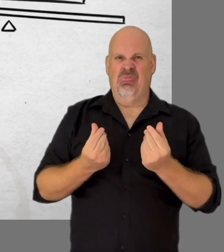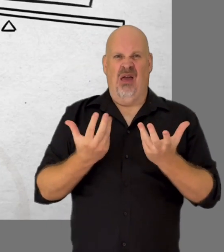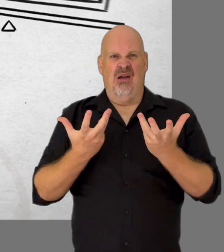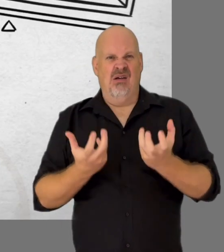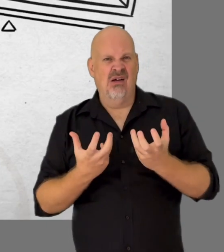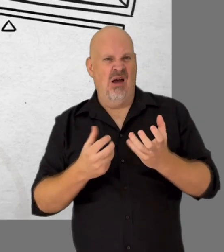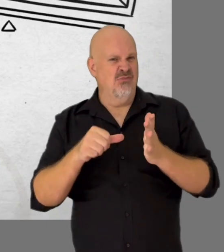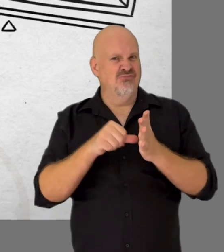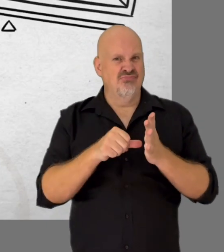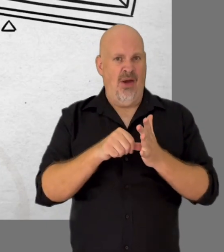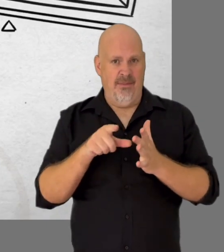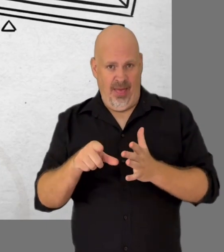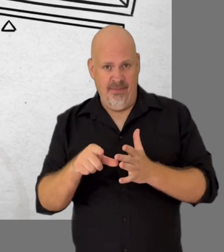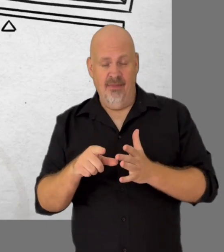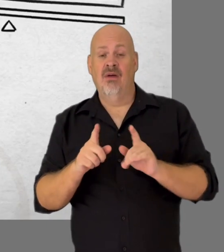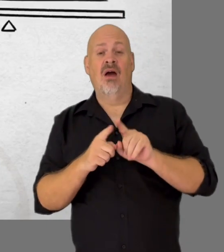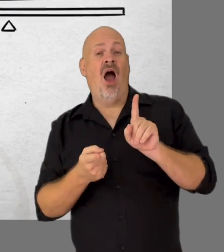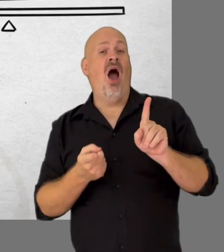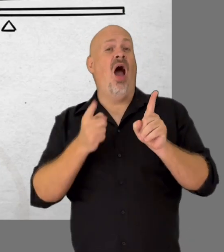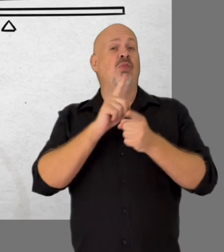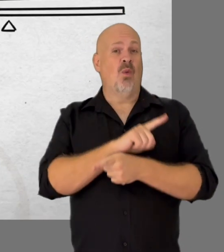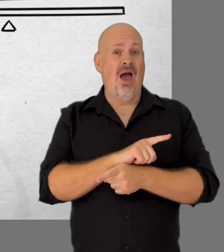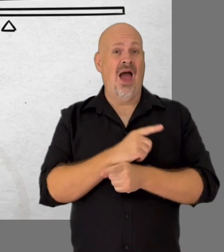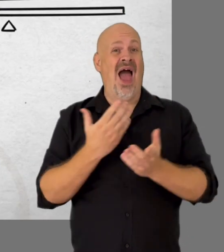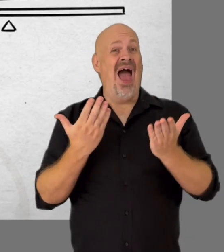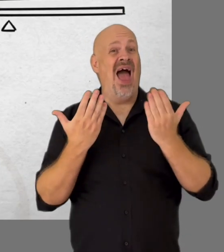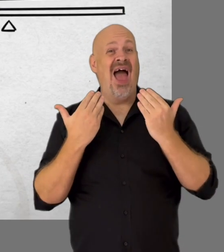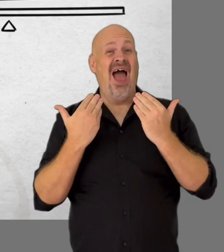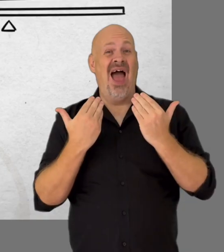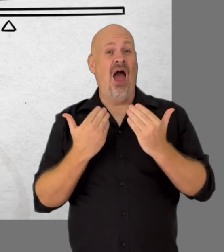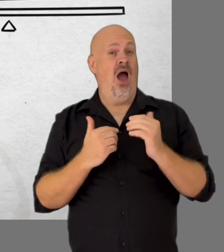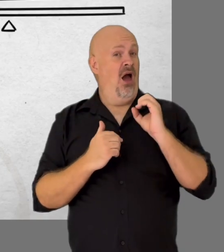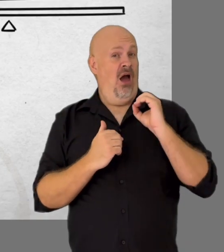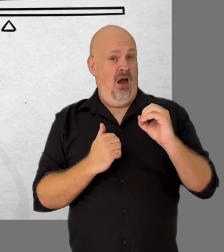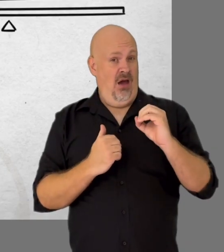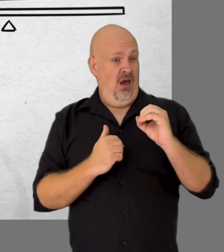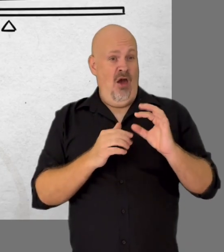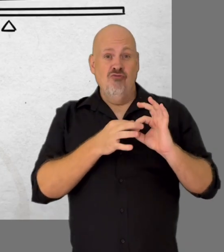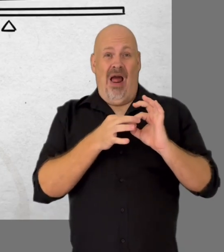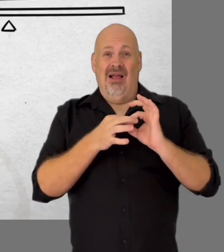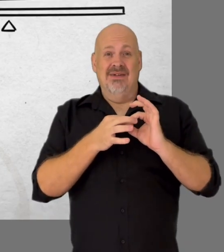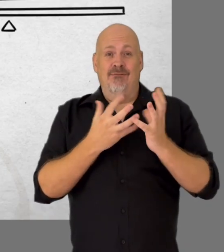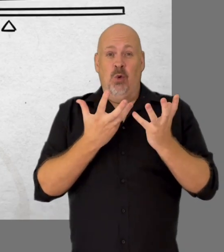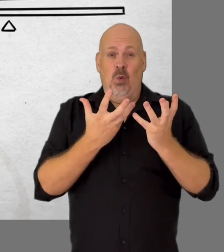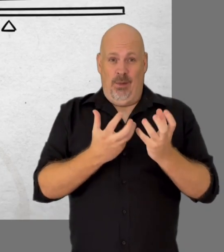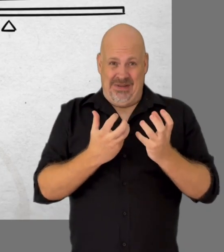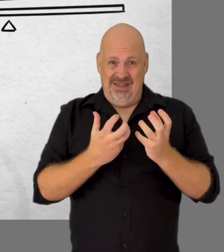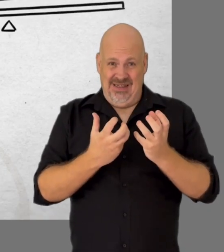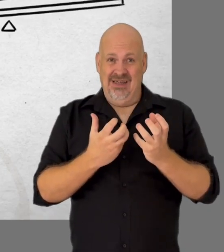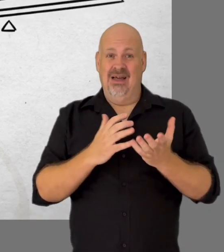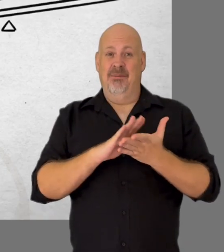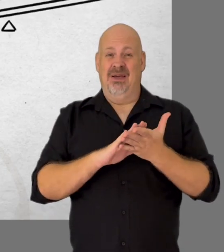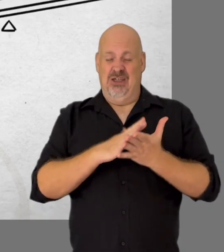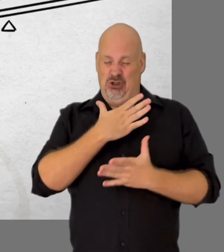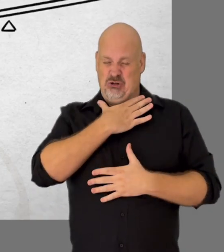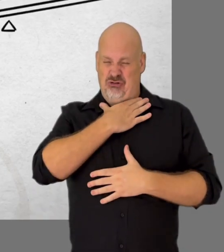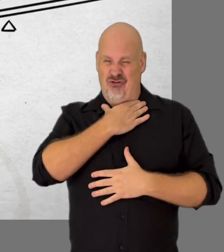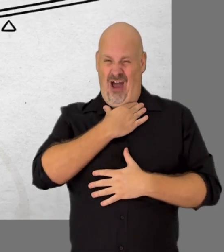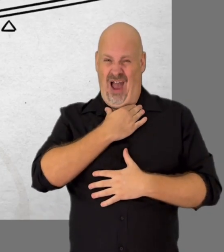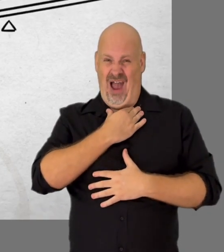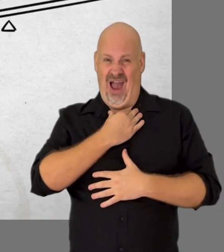other problems. At the other end of the scale, air with 0% relative humidity is excessively, and in